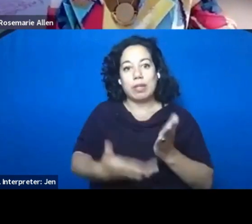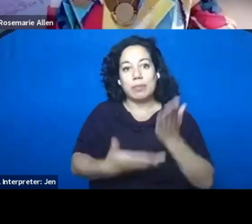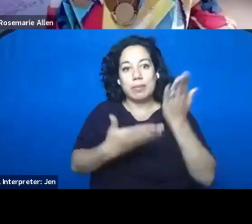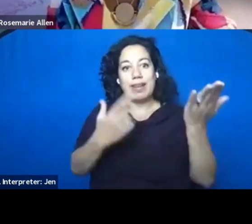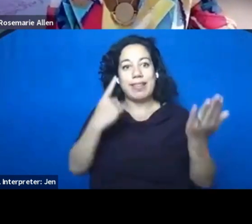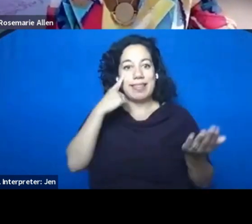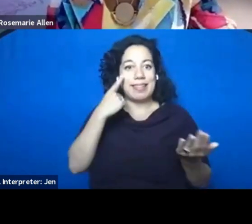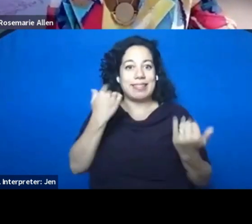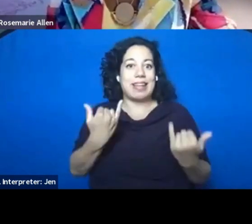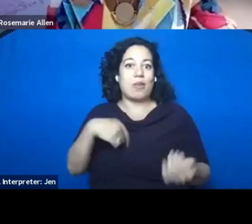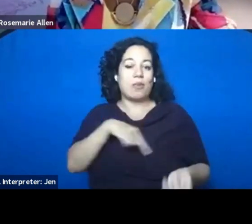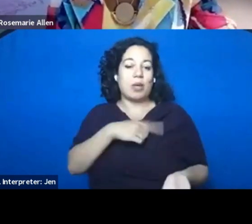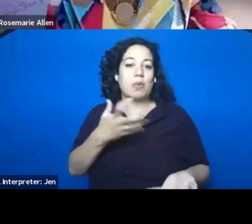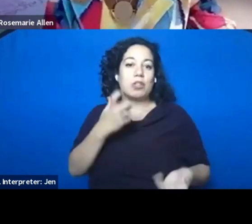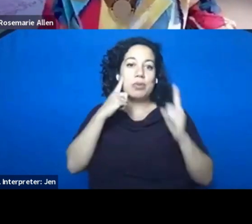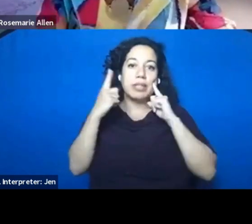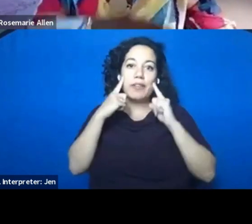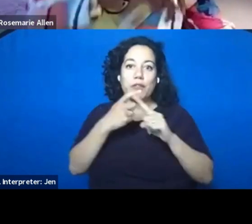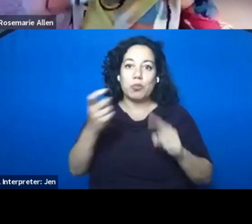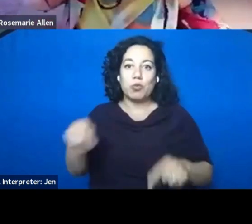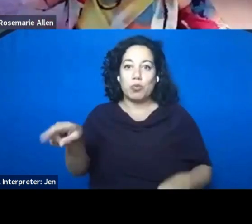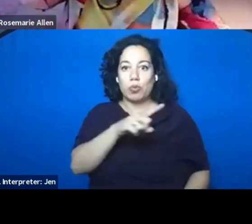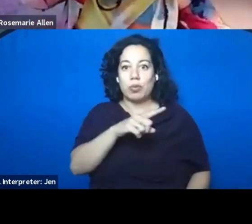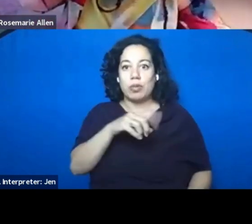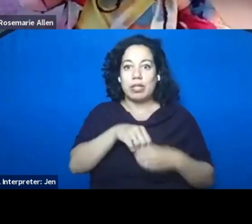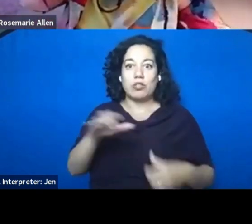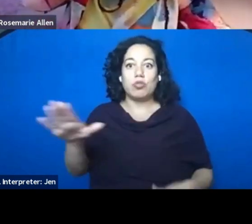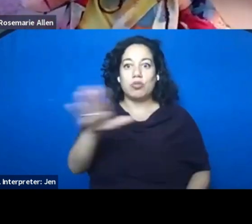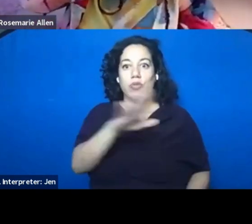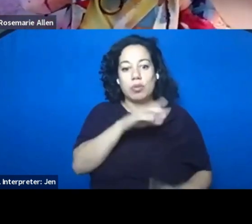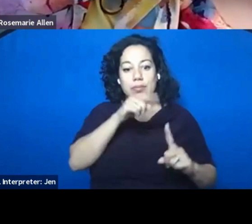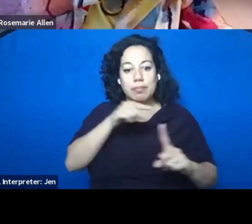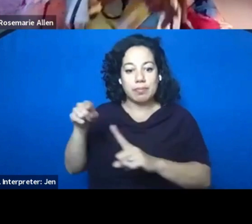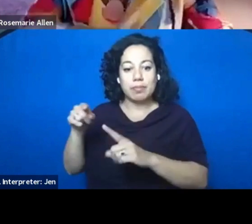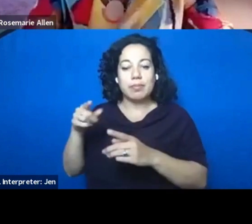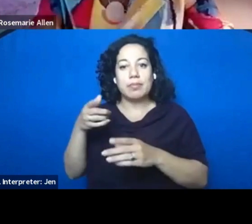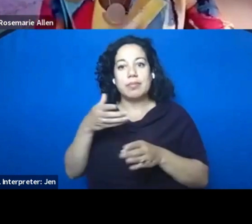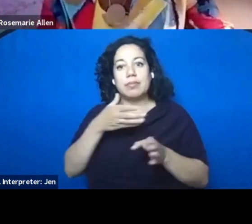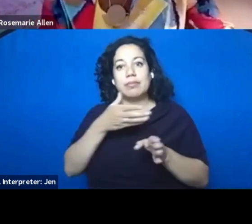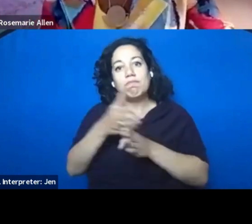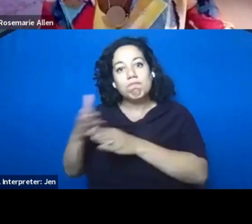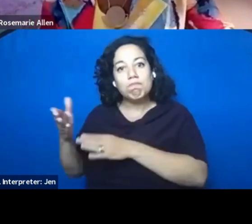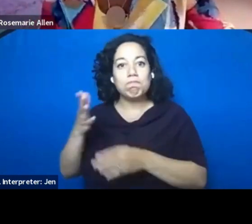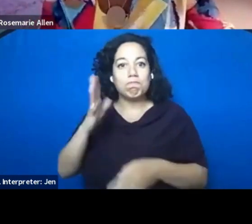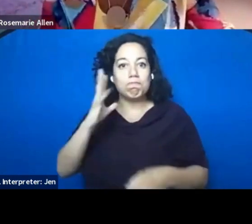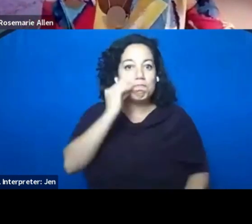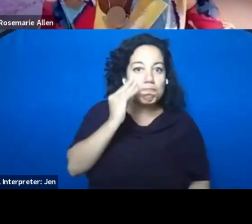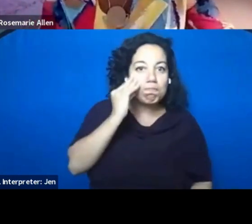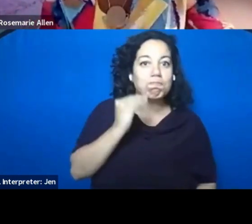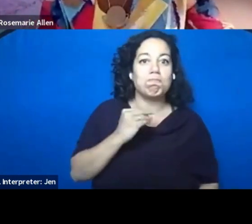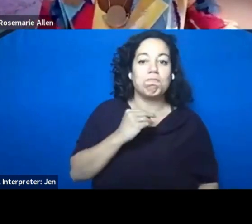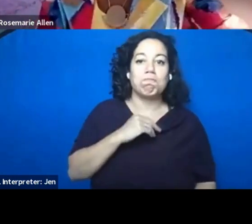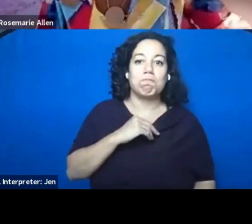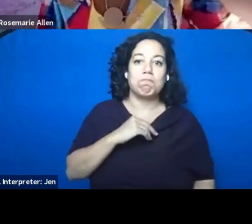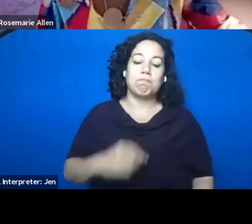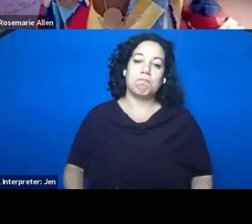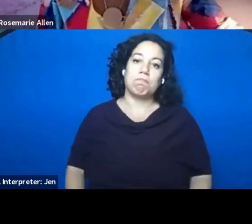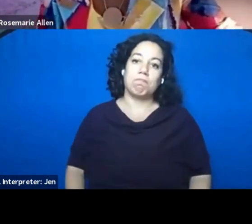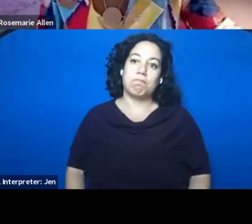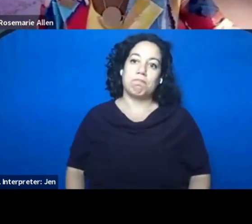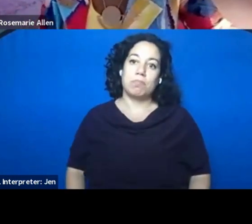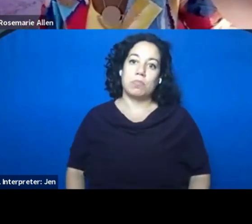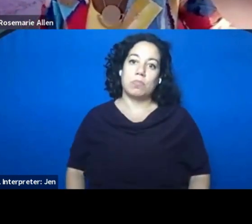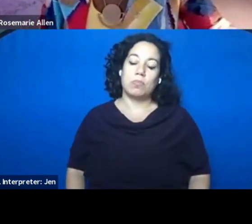to hear from each of you is, in your particular areas of expertise and substantial experience, what